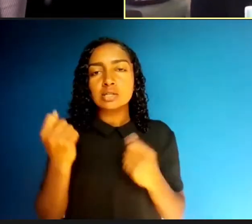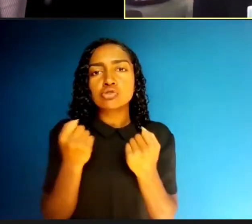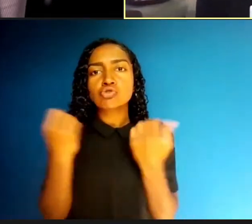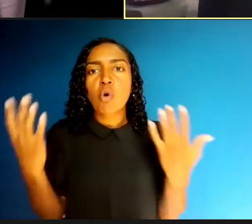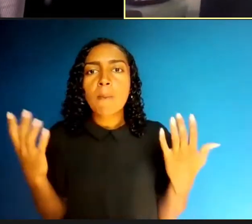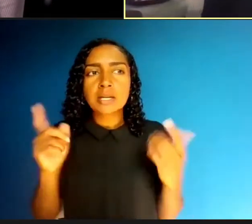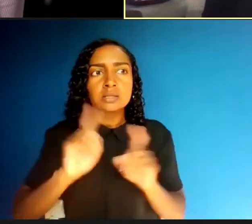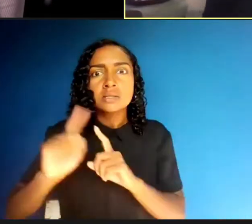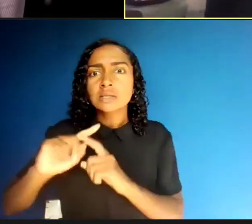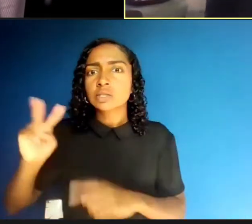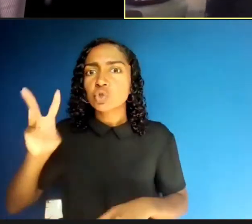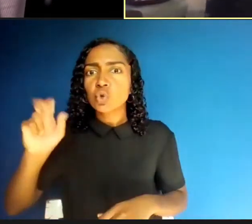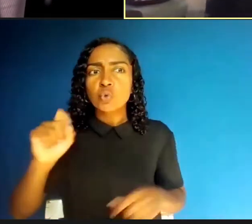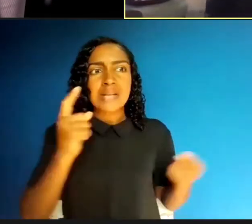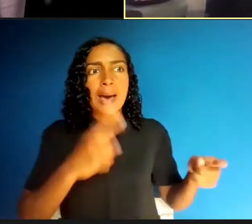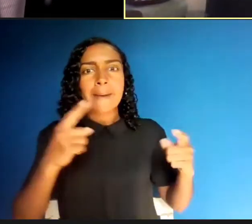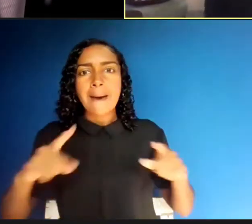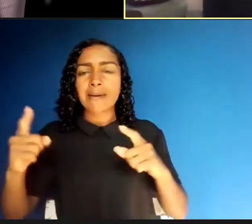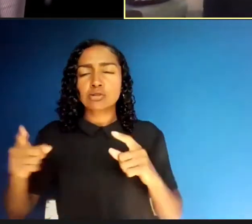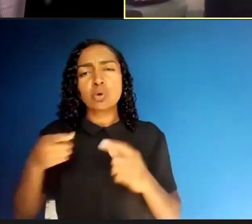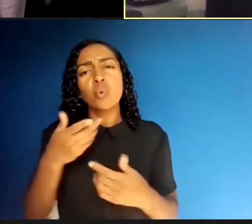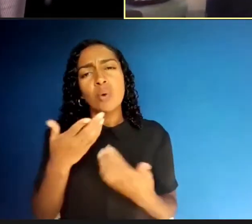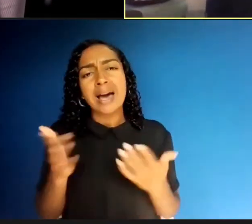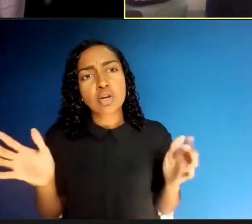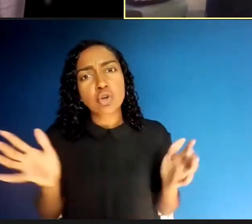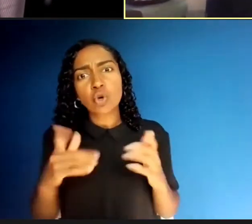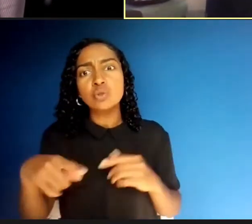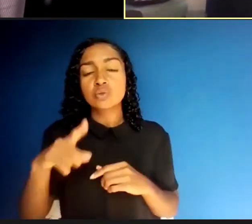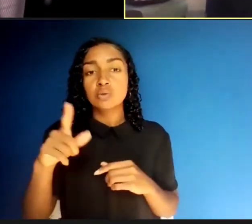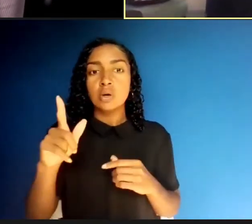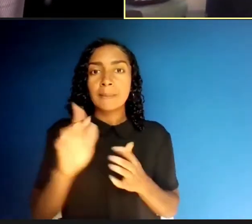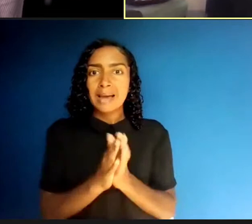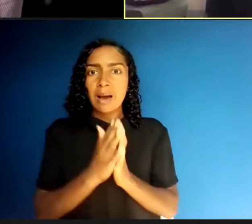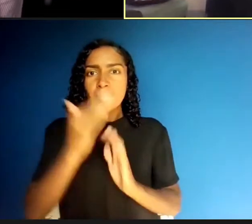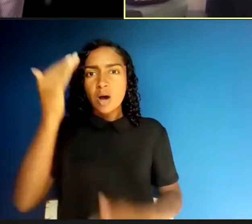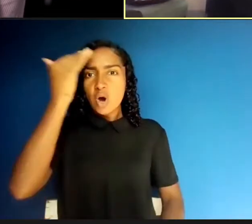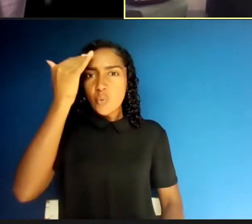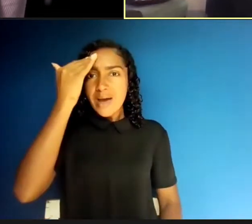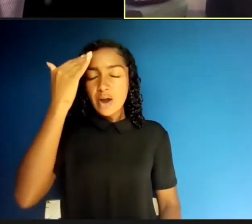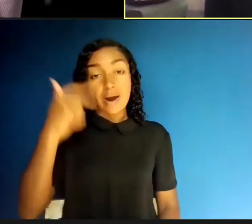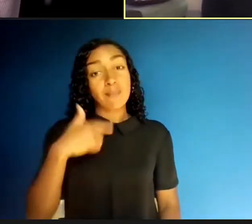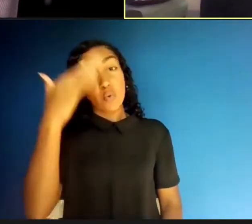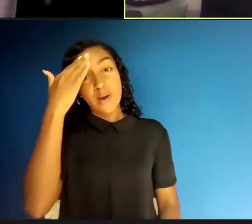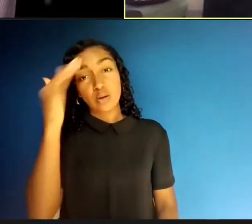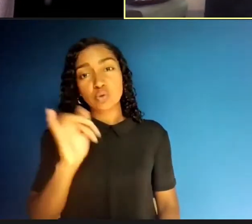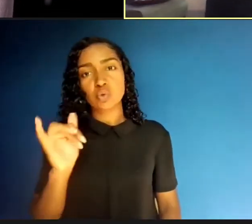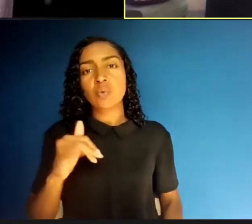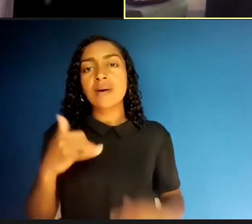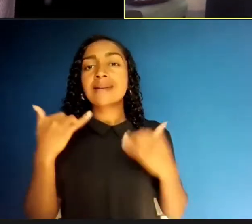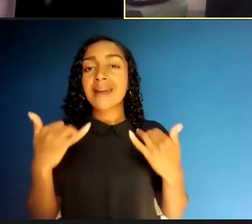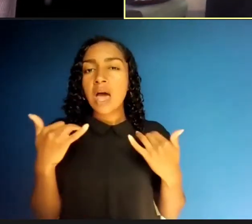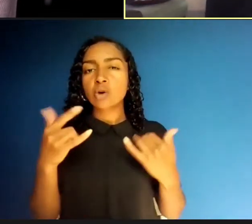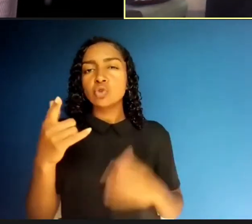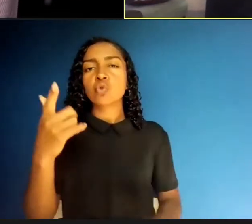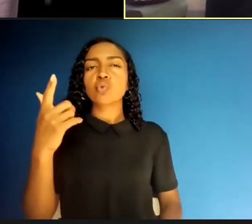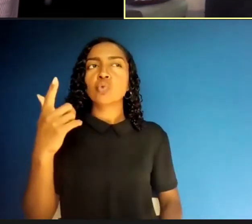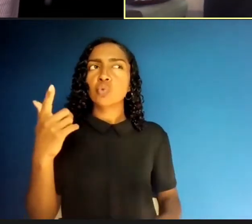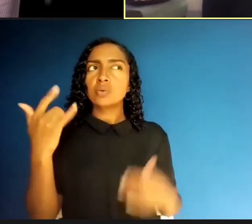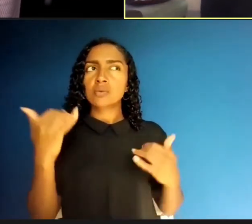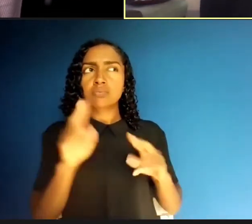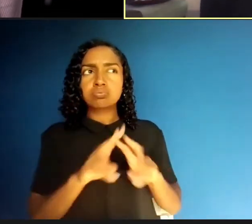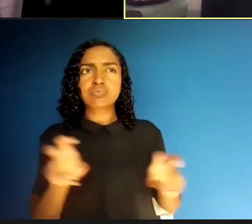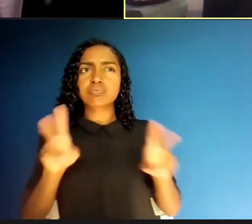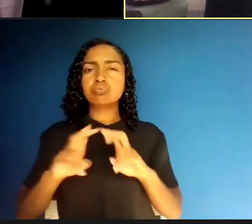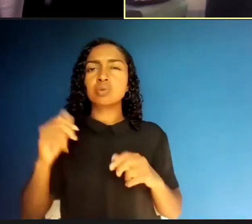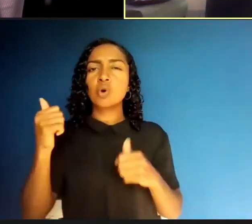like, be aware, and I'm aware of this too. This is the time where you find out which side of history you're on. We like to look at World War II and